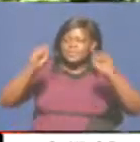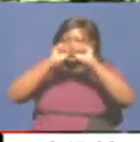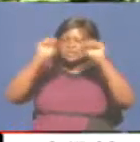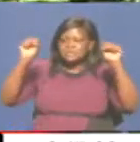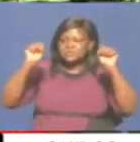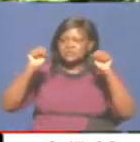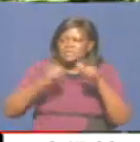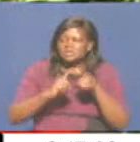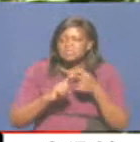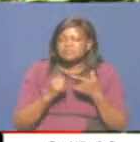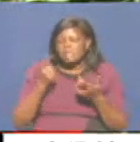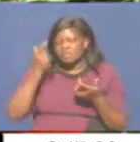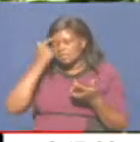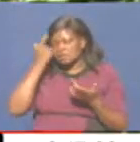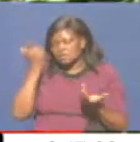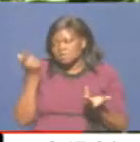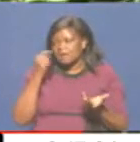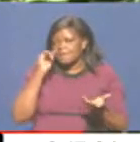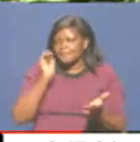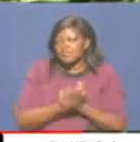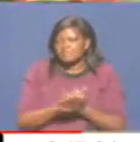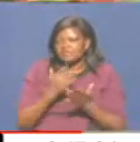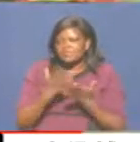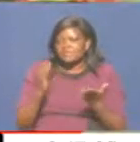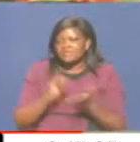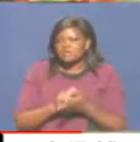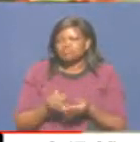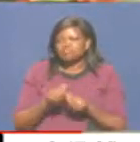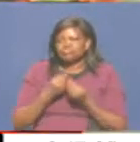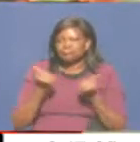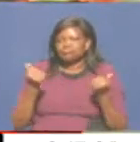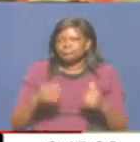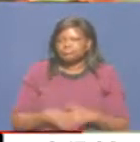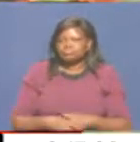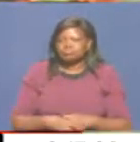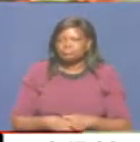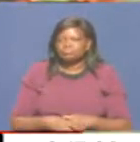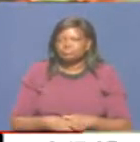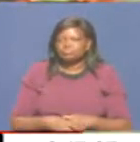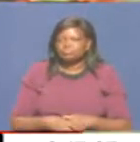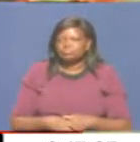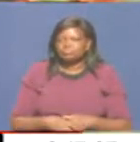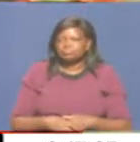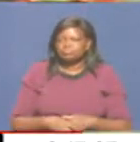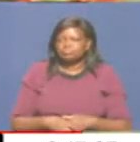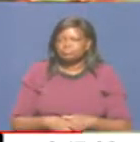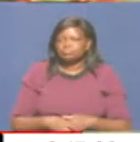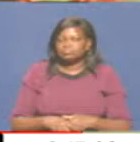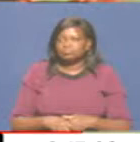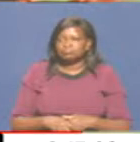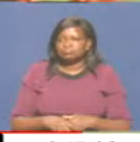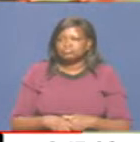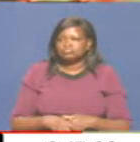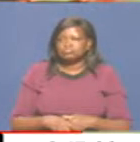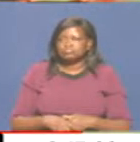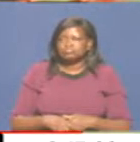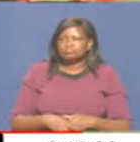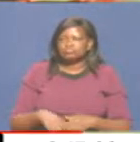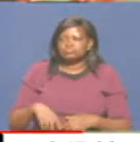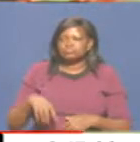I think I believe it is something he's going to address. Our trip to major towns like Kisumu,